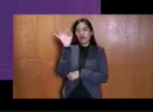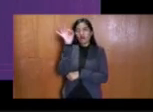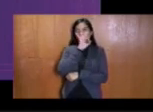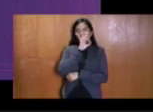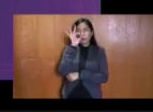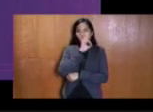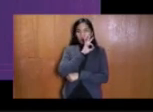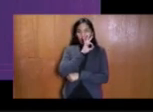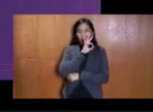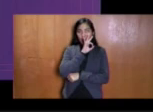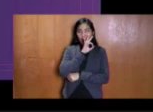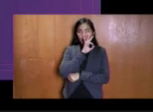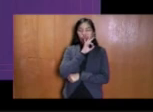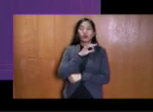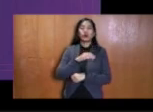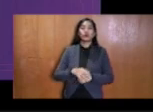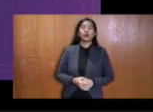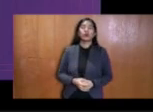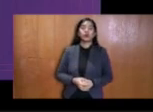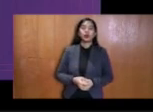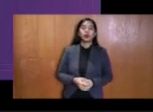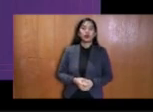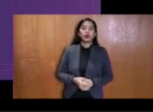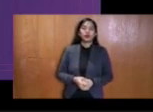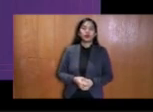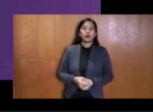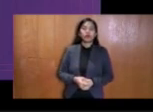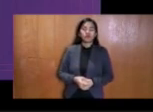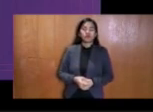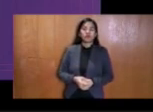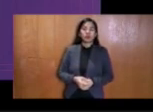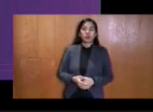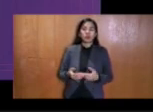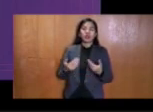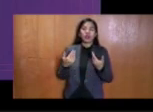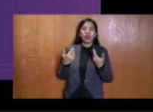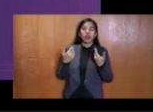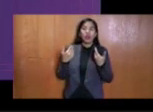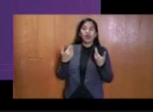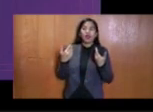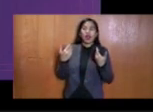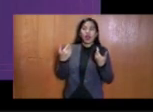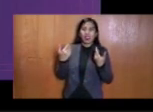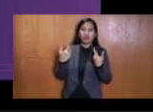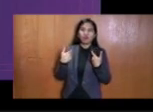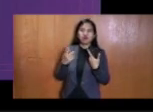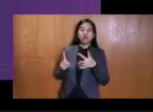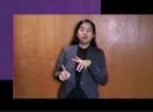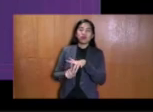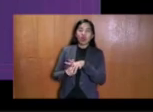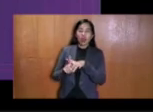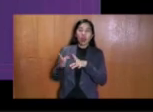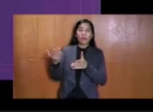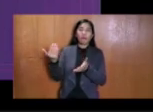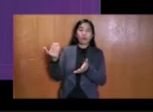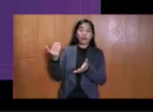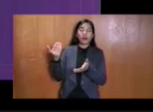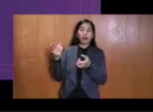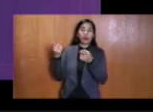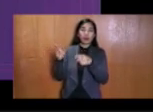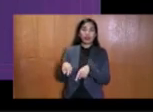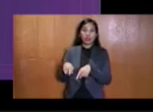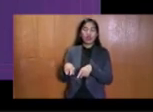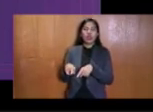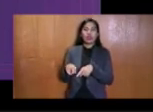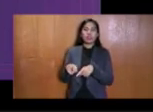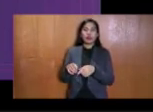There's a strike. Very educated people threatened by AI. These are the writers of Hollywood. So,